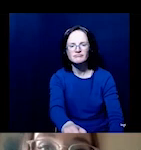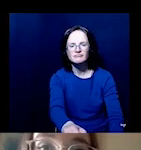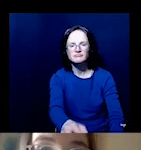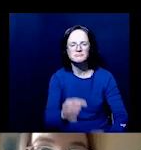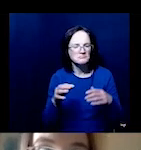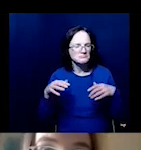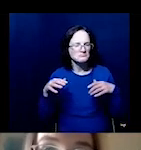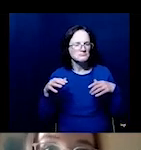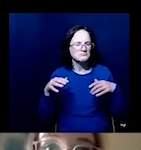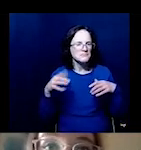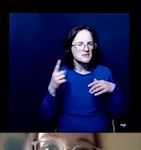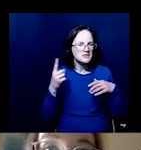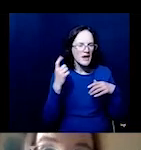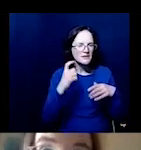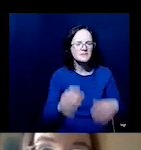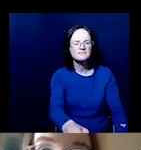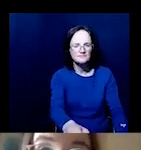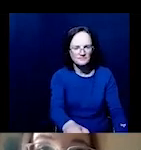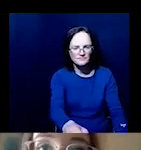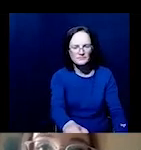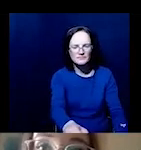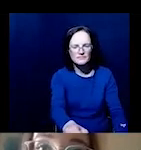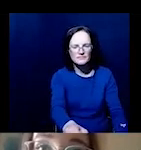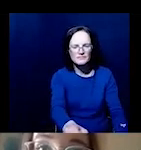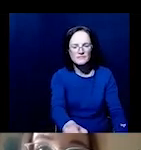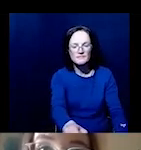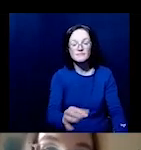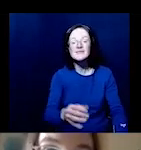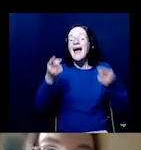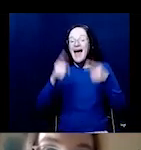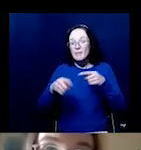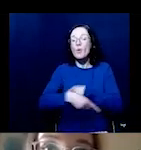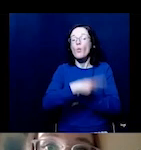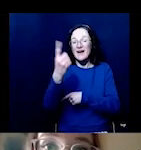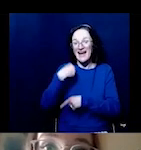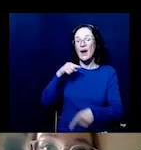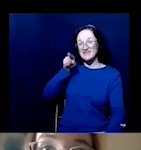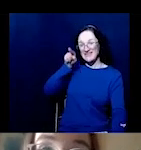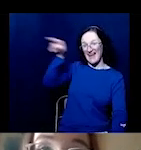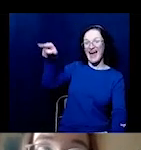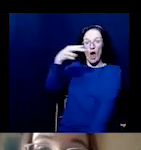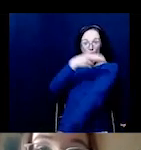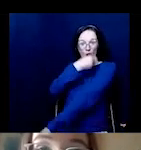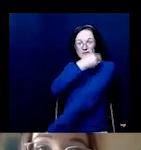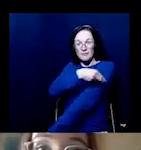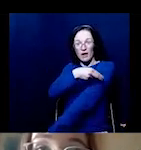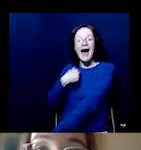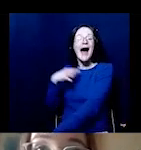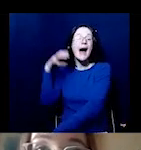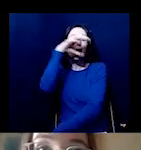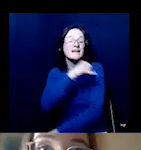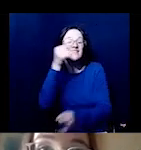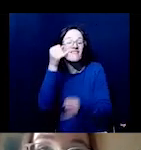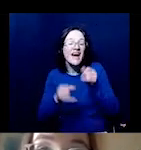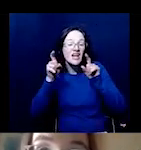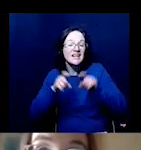Okay, there's something in the Q&A. Okay, I was in the hospital. I missed the final exam and the teacher said that I would anyways fail and that I missed too